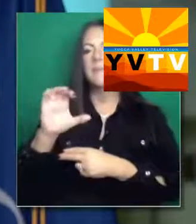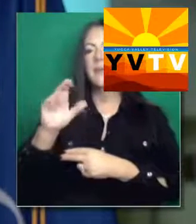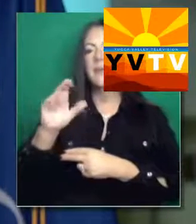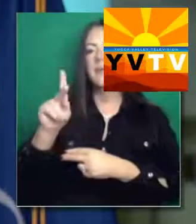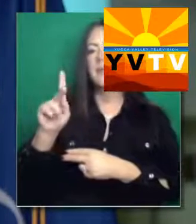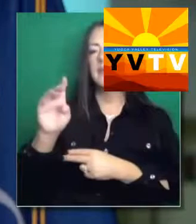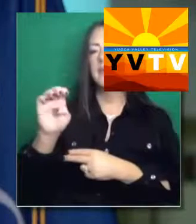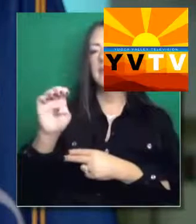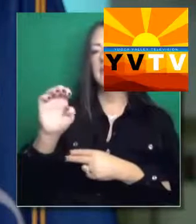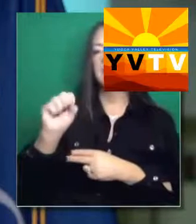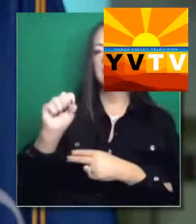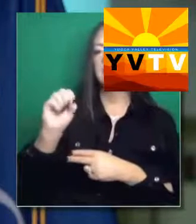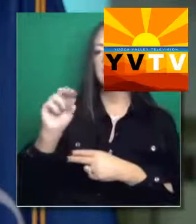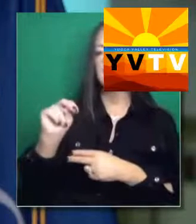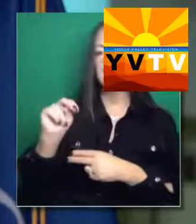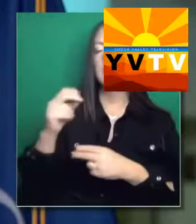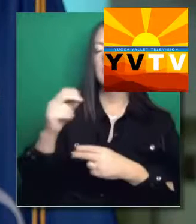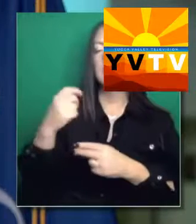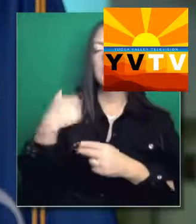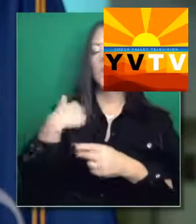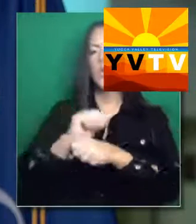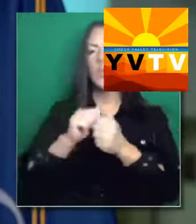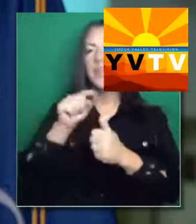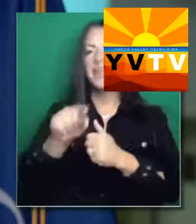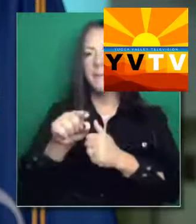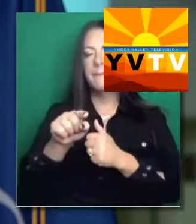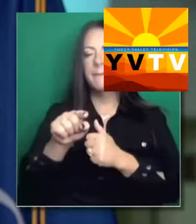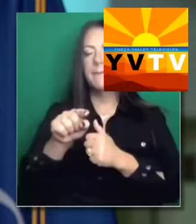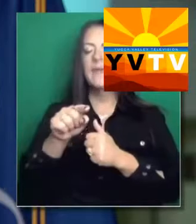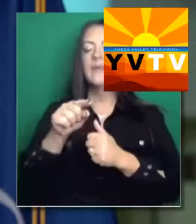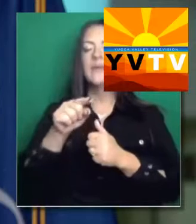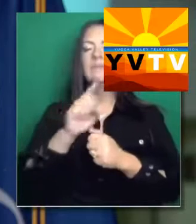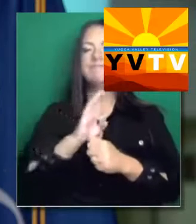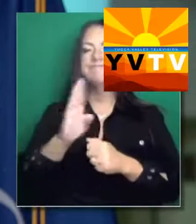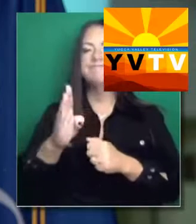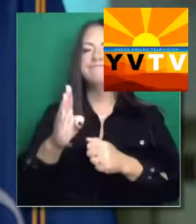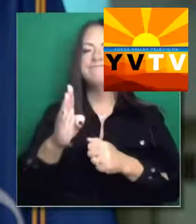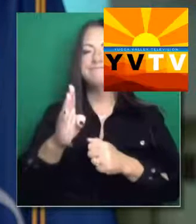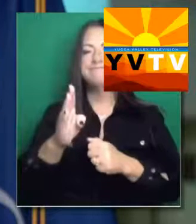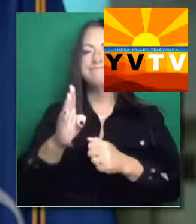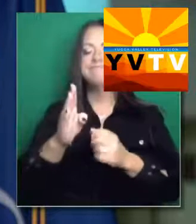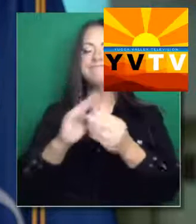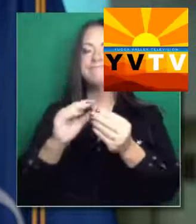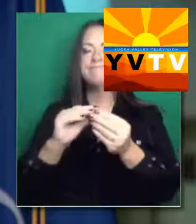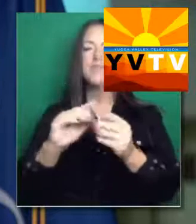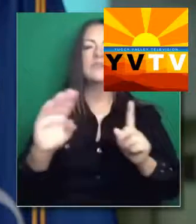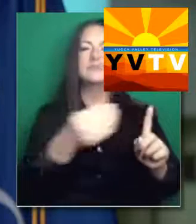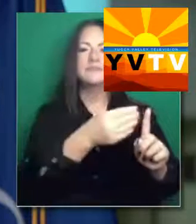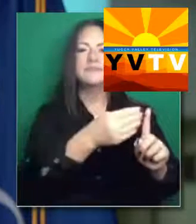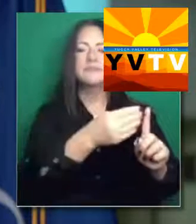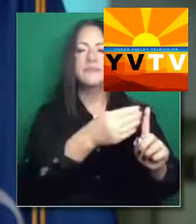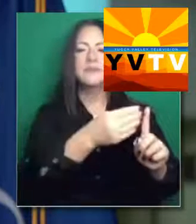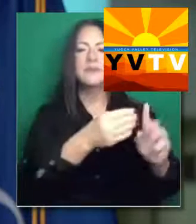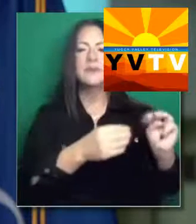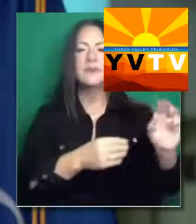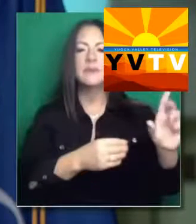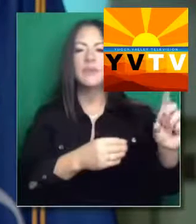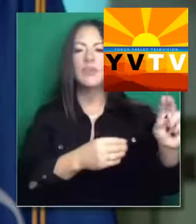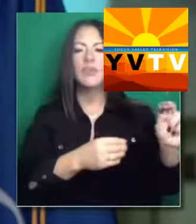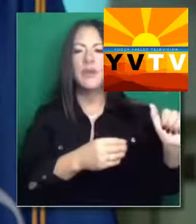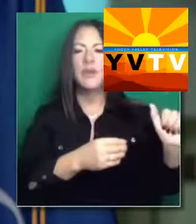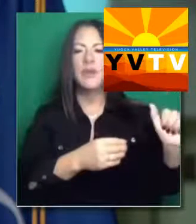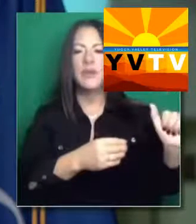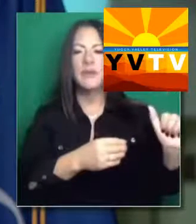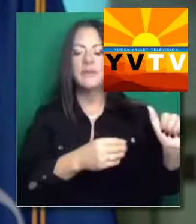country. But that has been a little bit more of a struggle, getting responses back in the first number